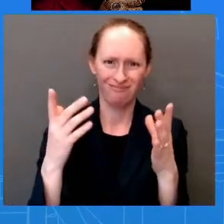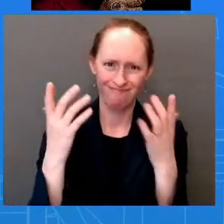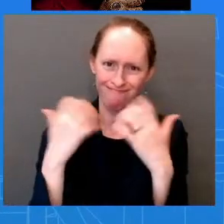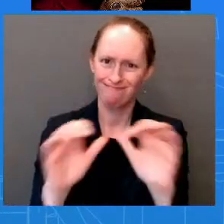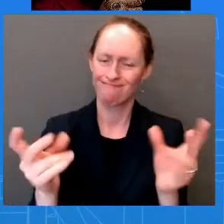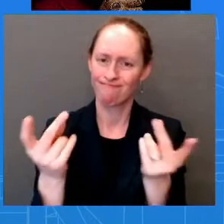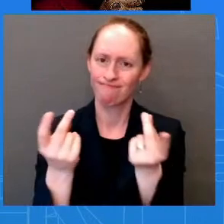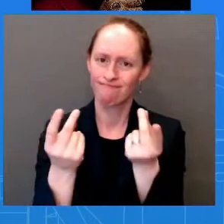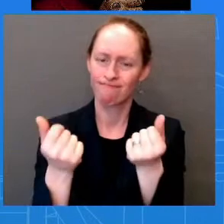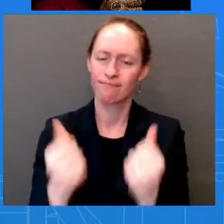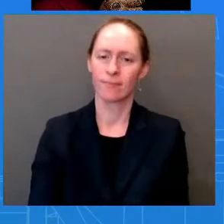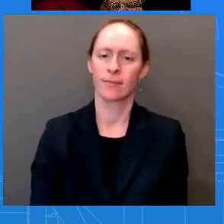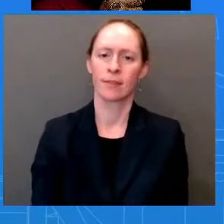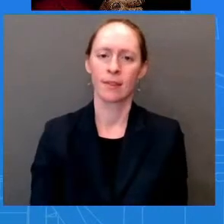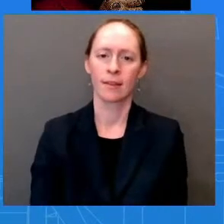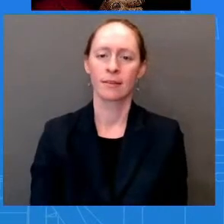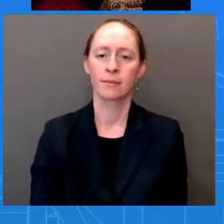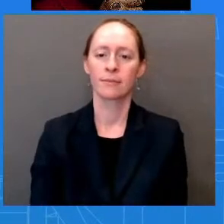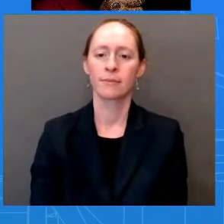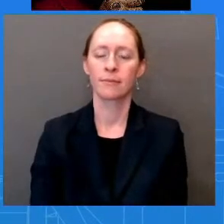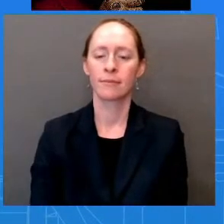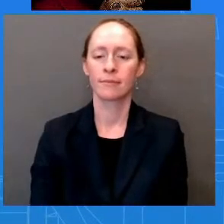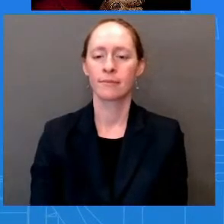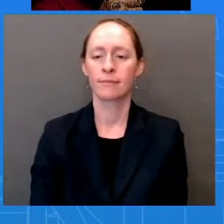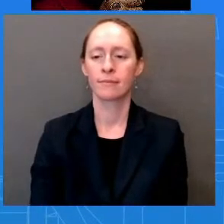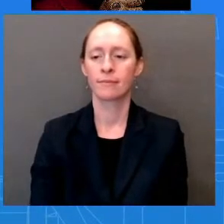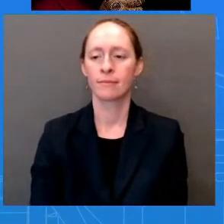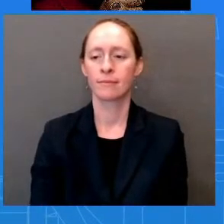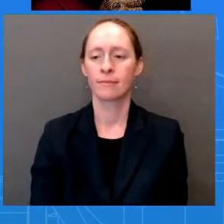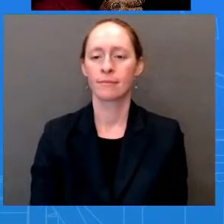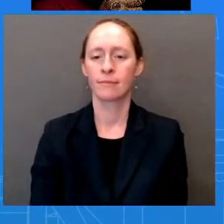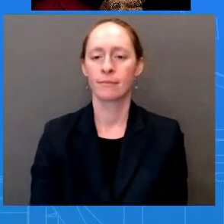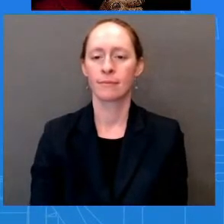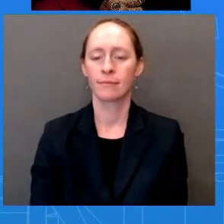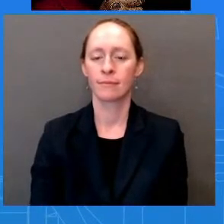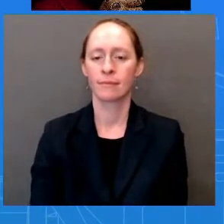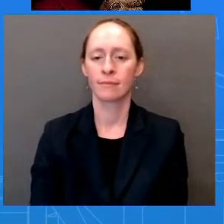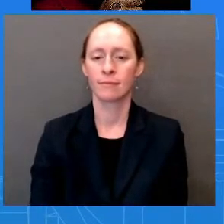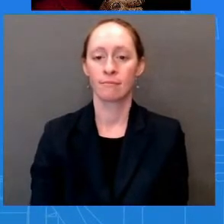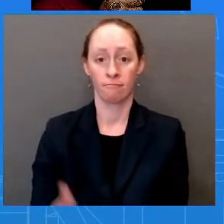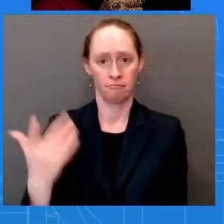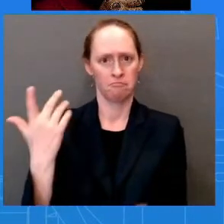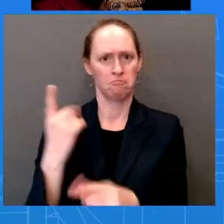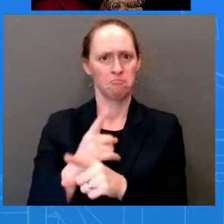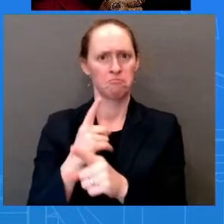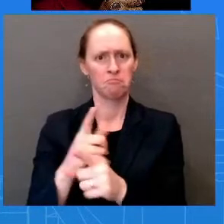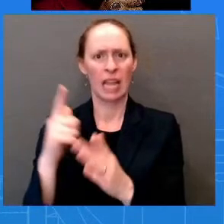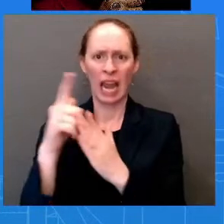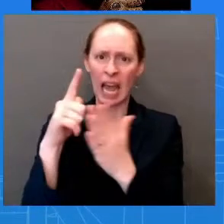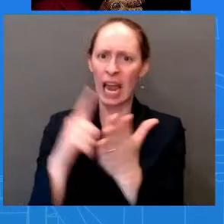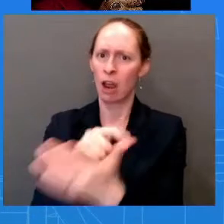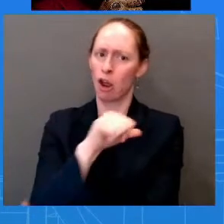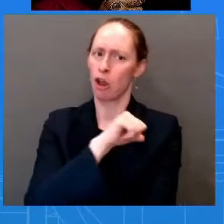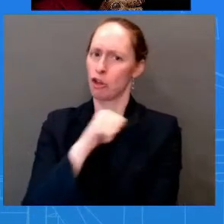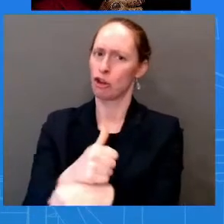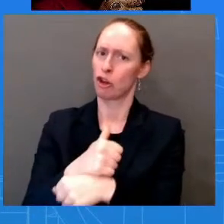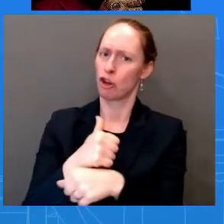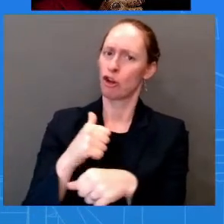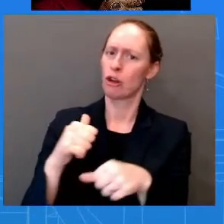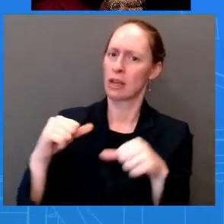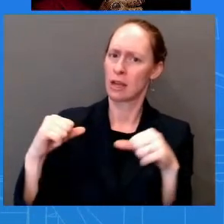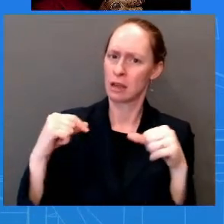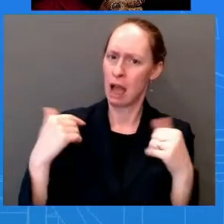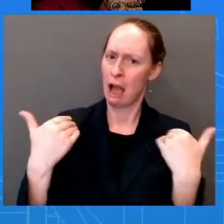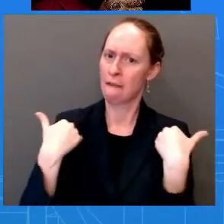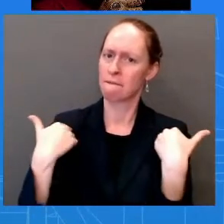legal authority to carry out this program. But again, I want to be very clear here, and I've said this many times before, it is really unfortunate that